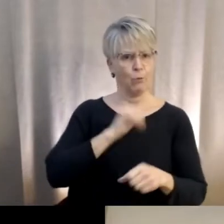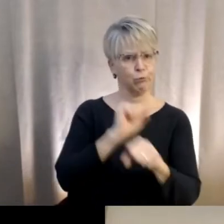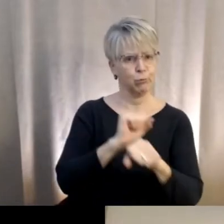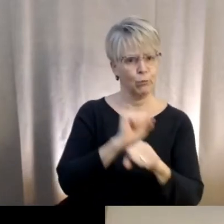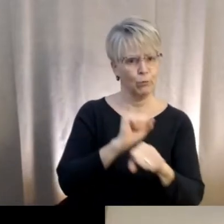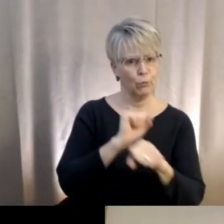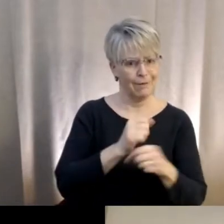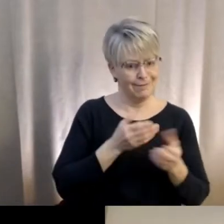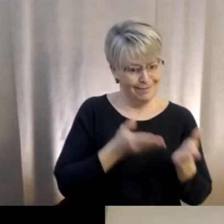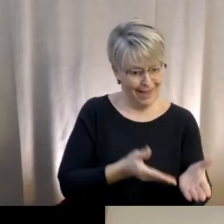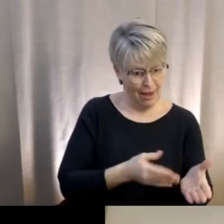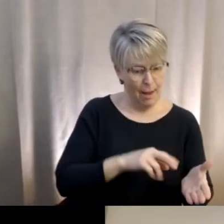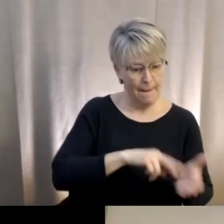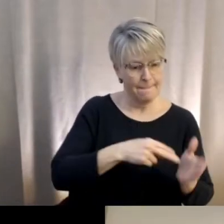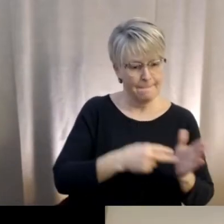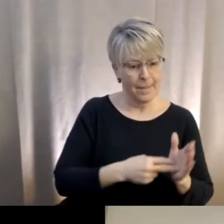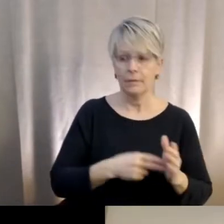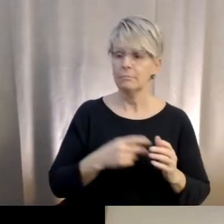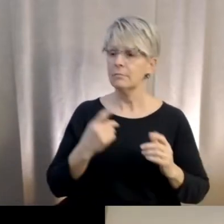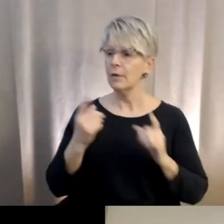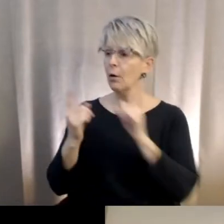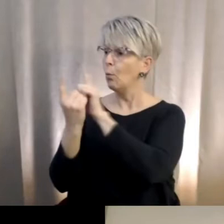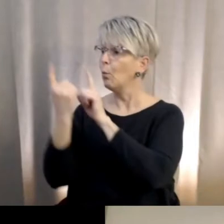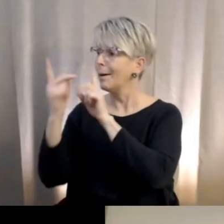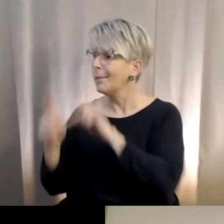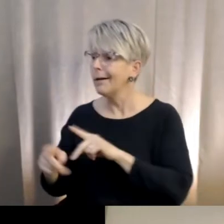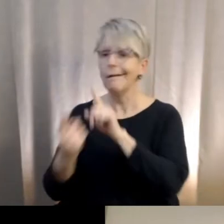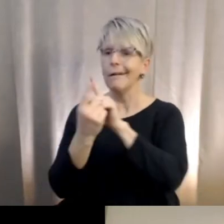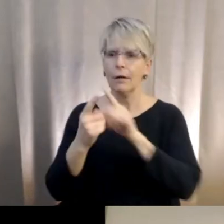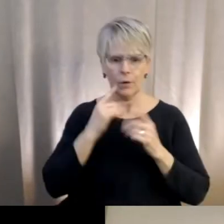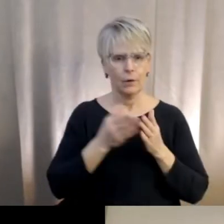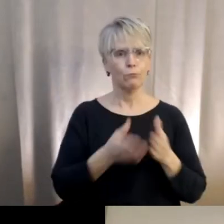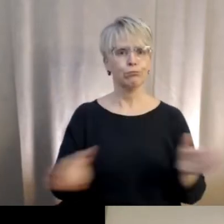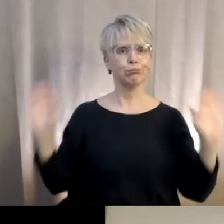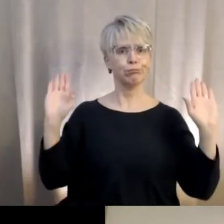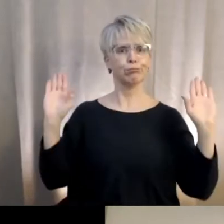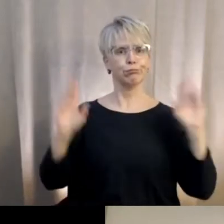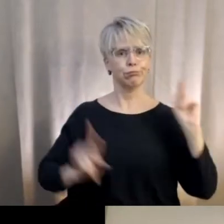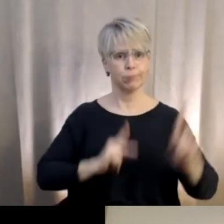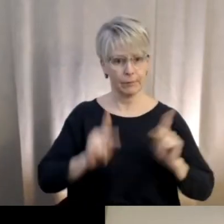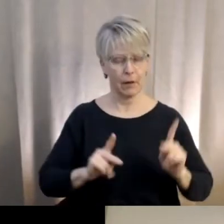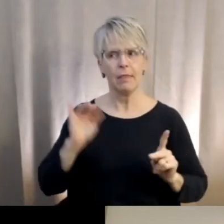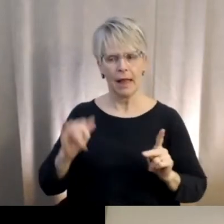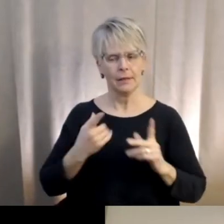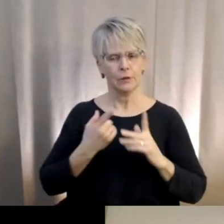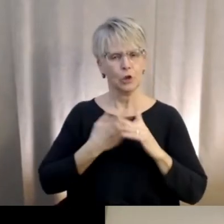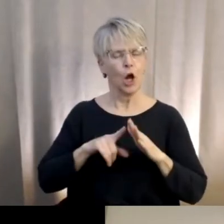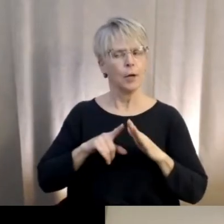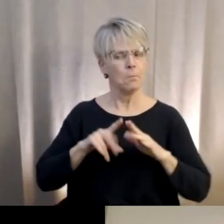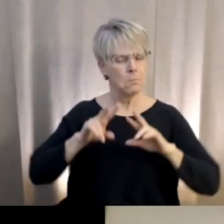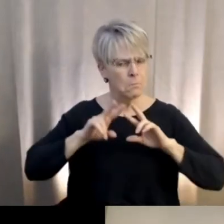help more than just one or two people, but everybody and what they do. So that was kind of the start of it. We saw a lot of value in the